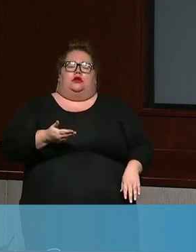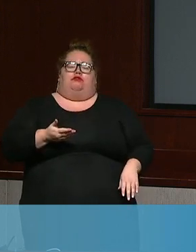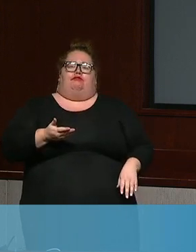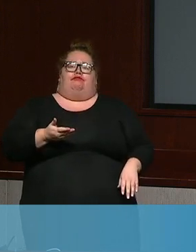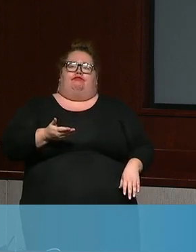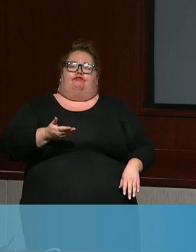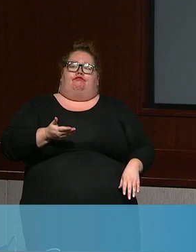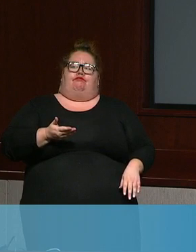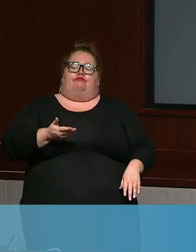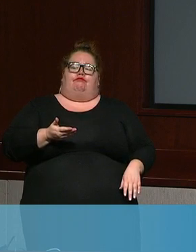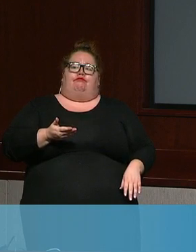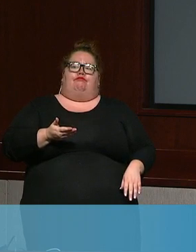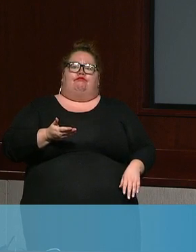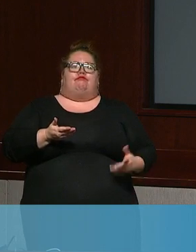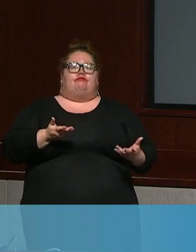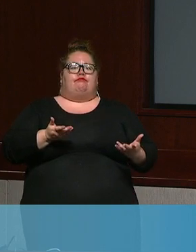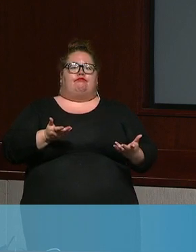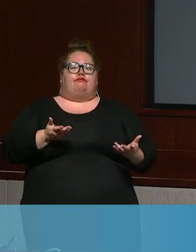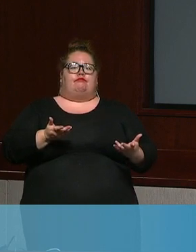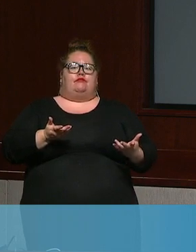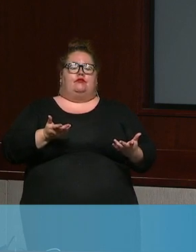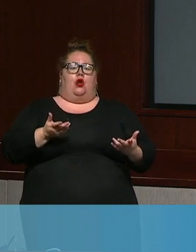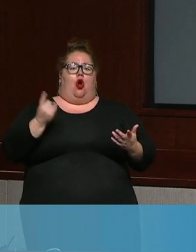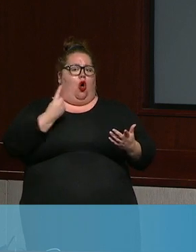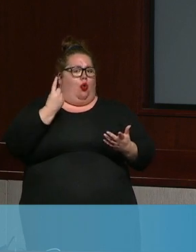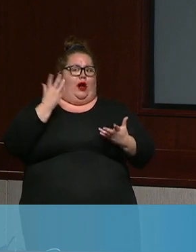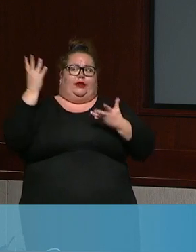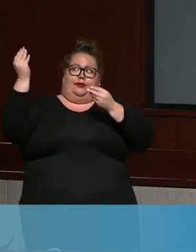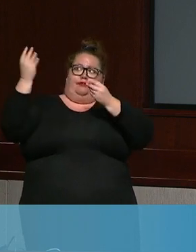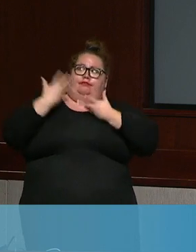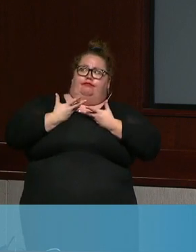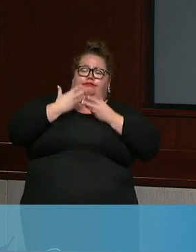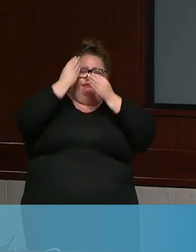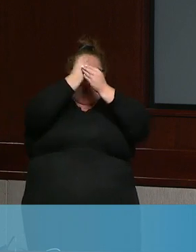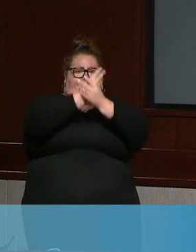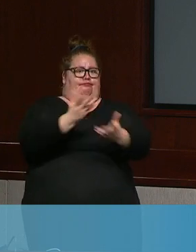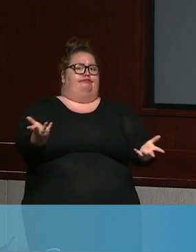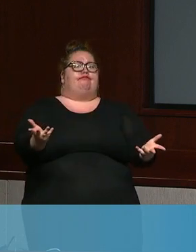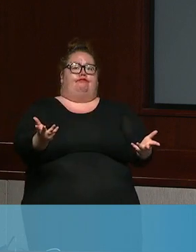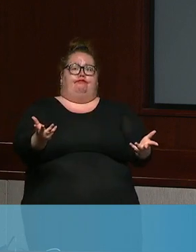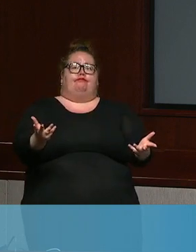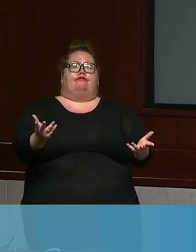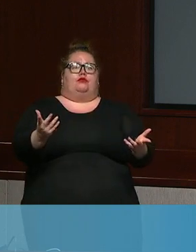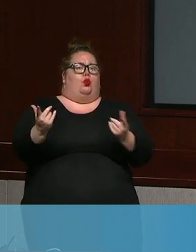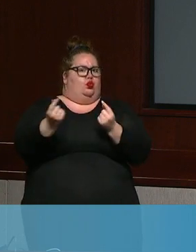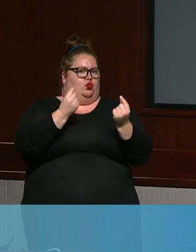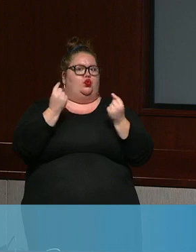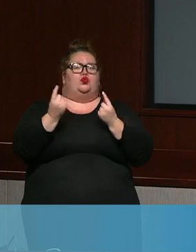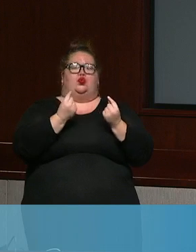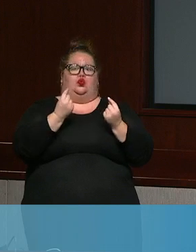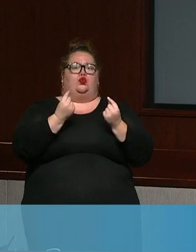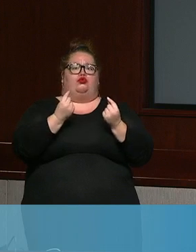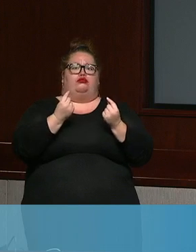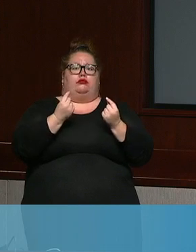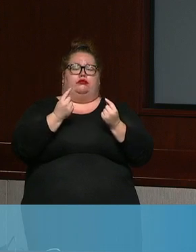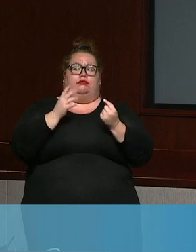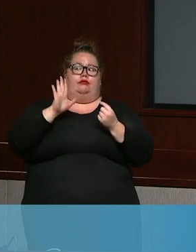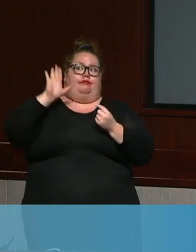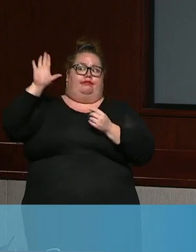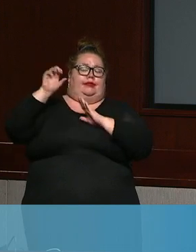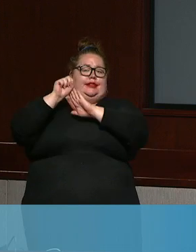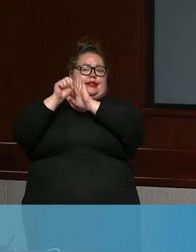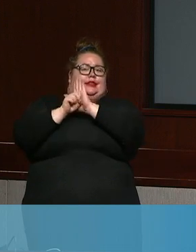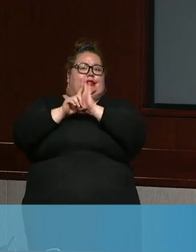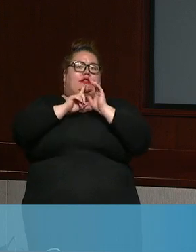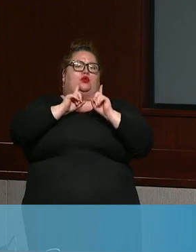of making sure everybody's aware of what they need to be doing by order of the state.